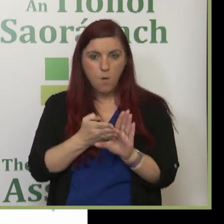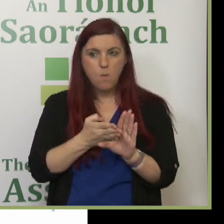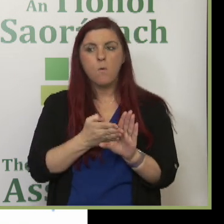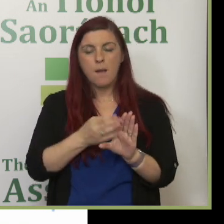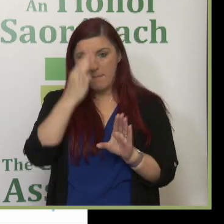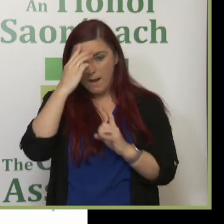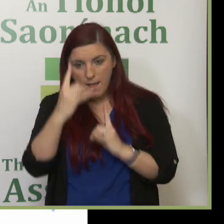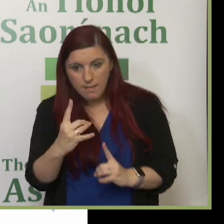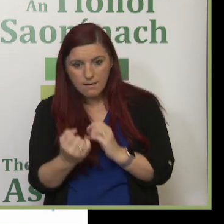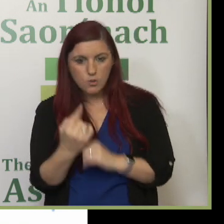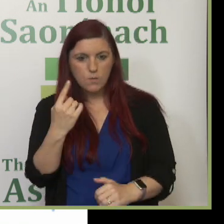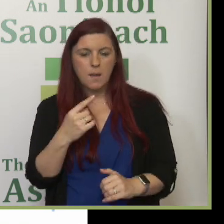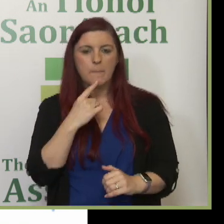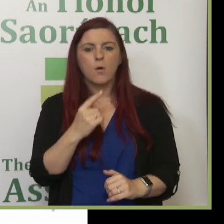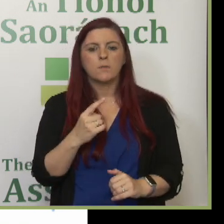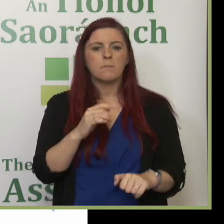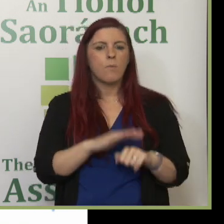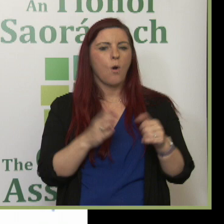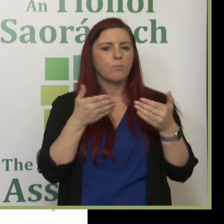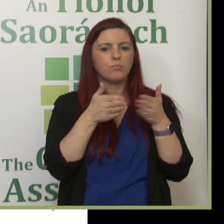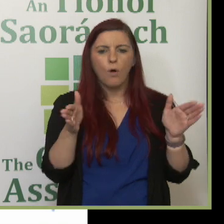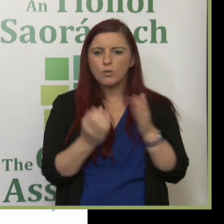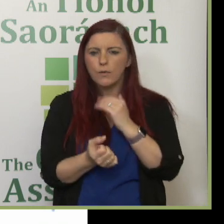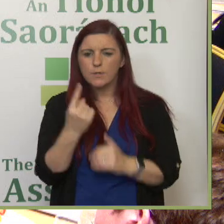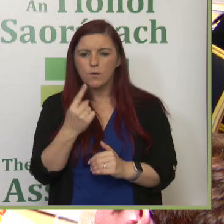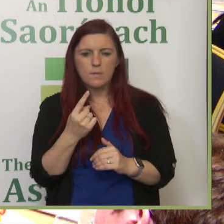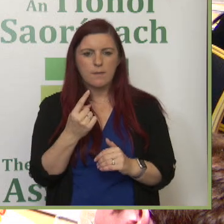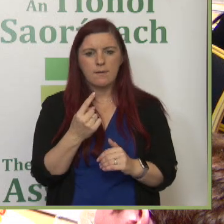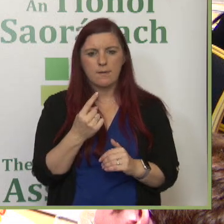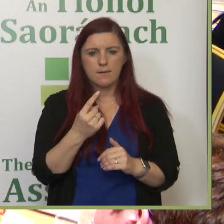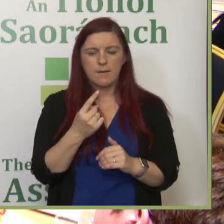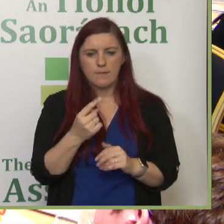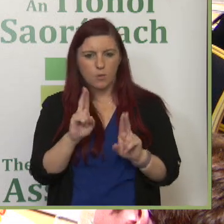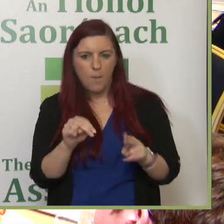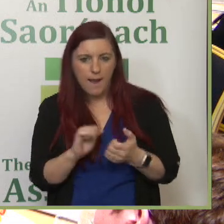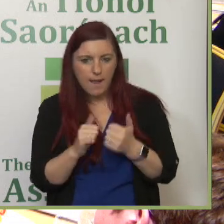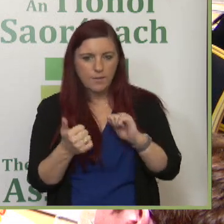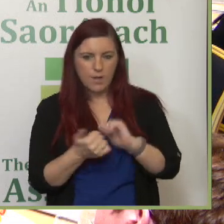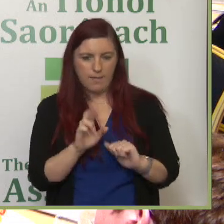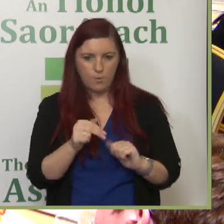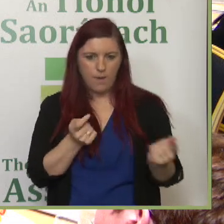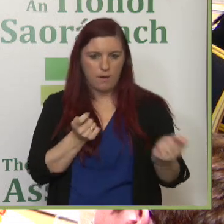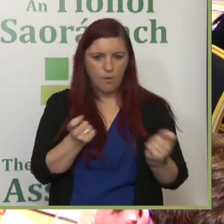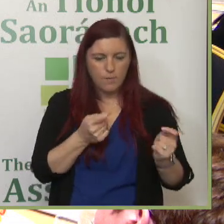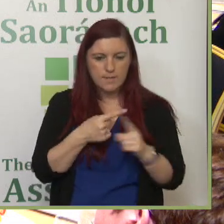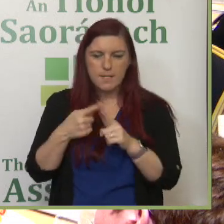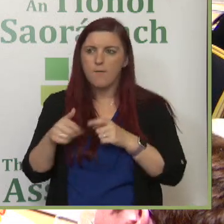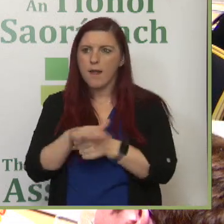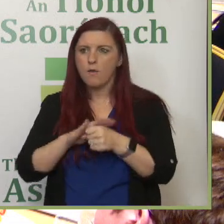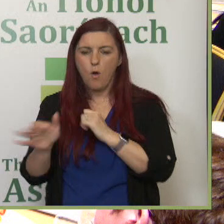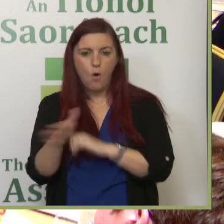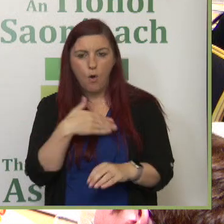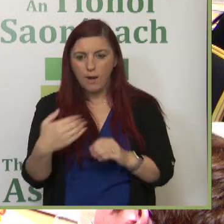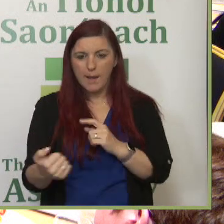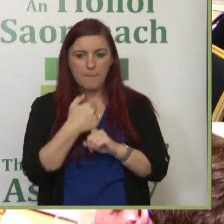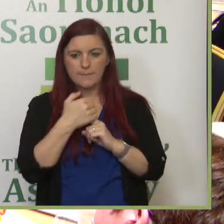mental health problems, but also broader things like even climate change and governance in low and middle income countries, all infected by what we're